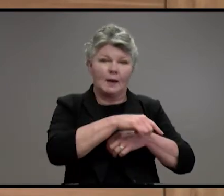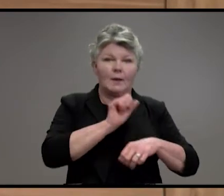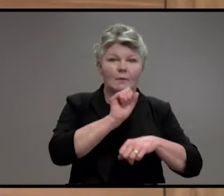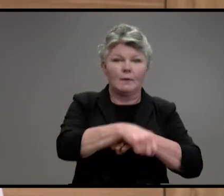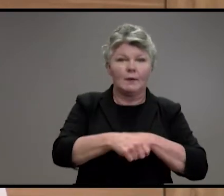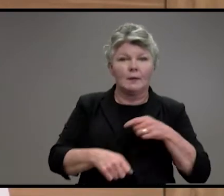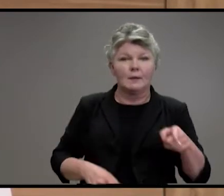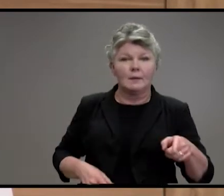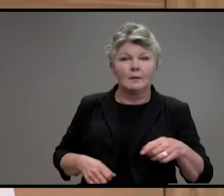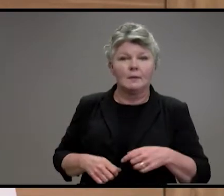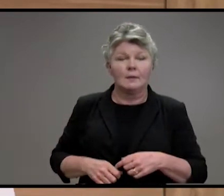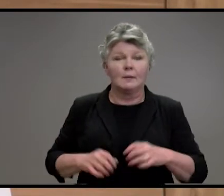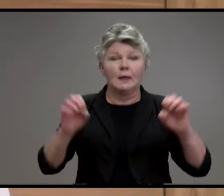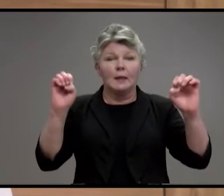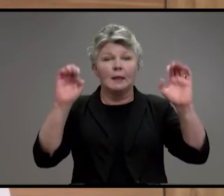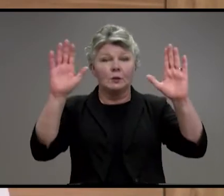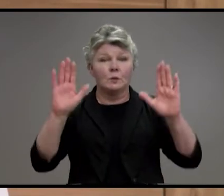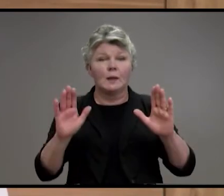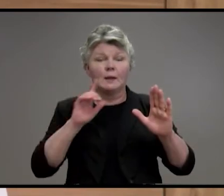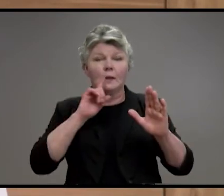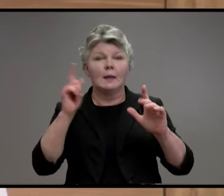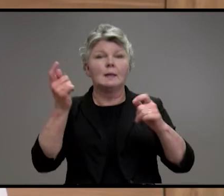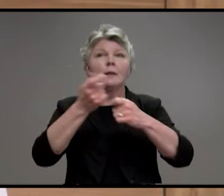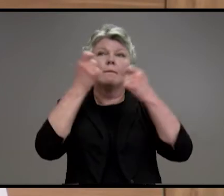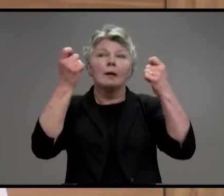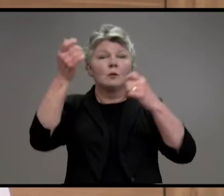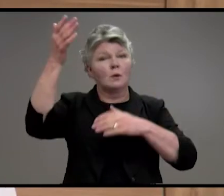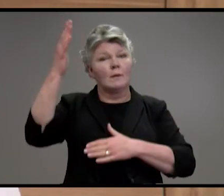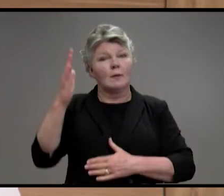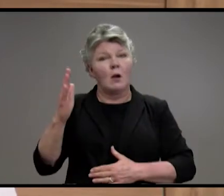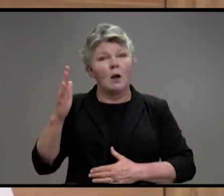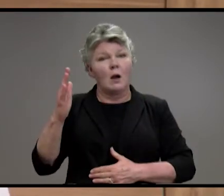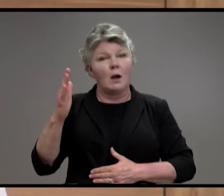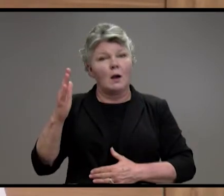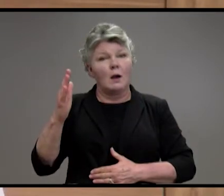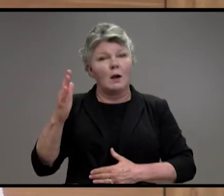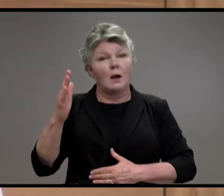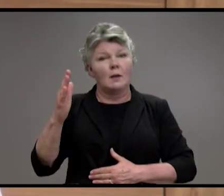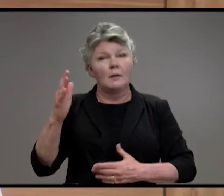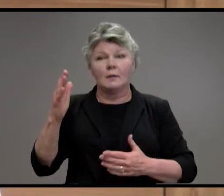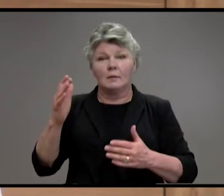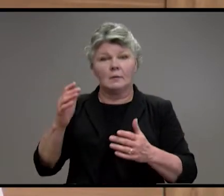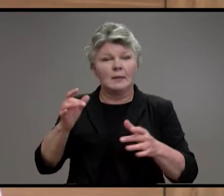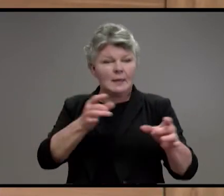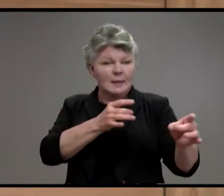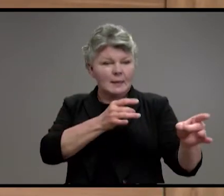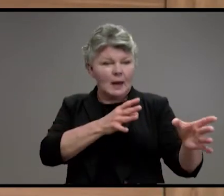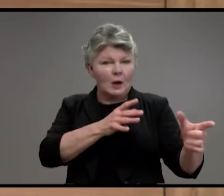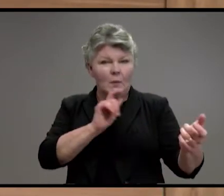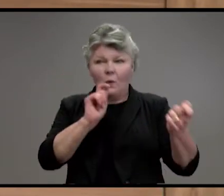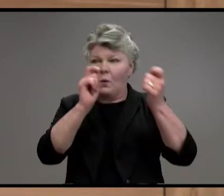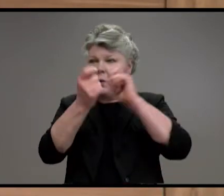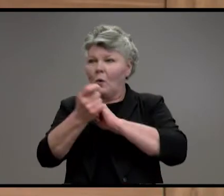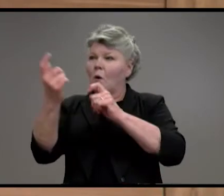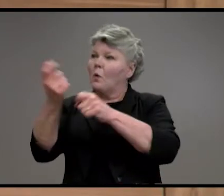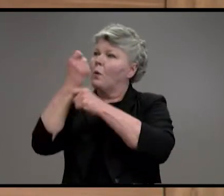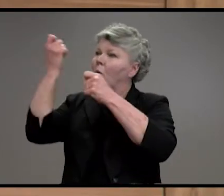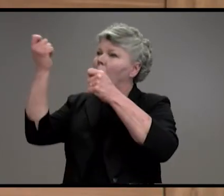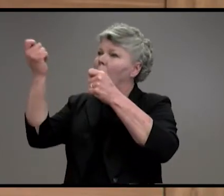Easter Sunday is the victory of God. It is the transformation of tragedy into